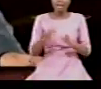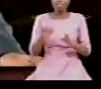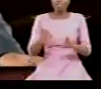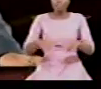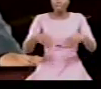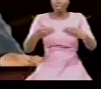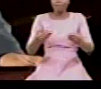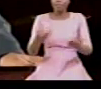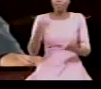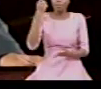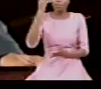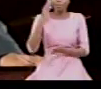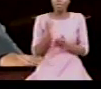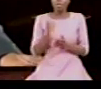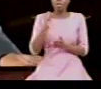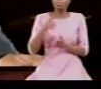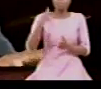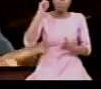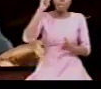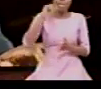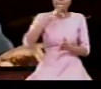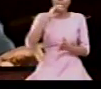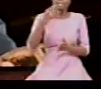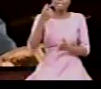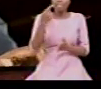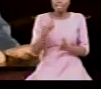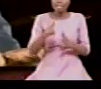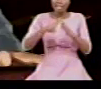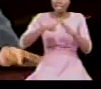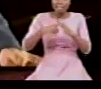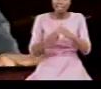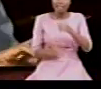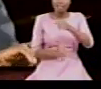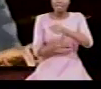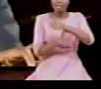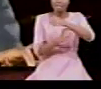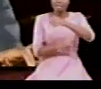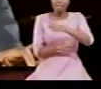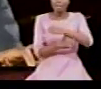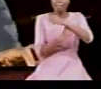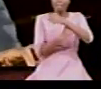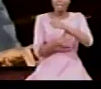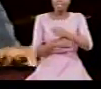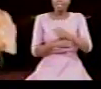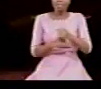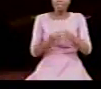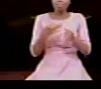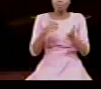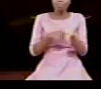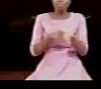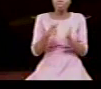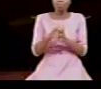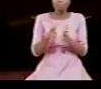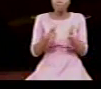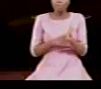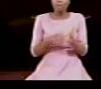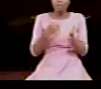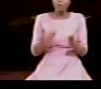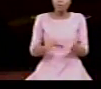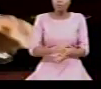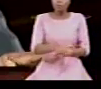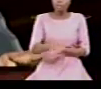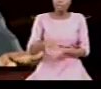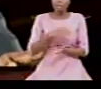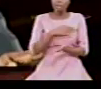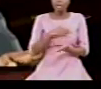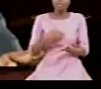of God. So he is the initial foundational architect of this law of sowing